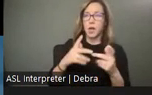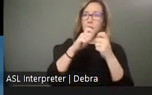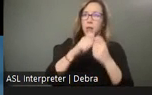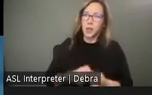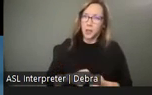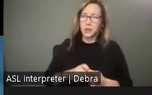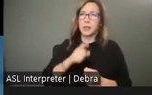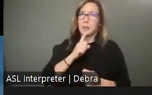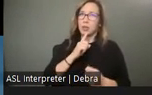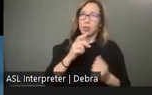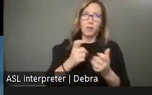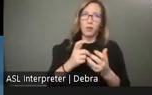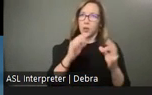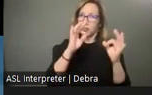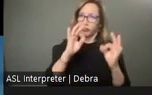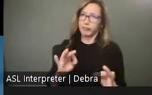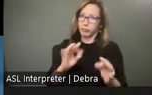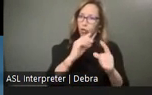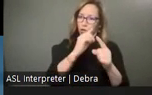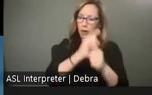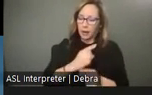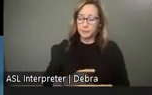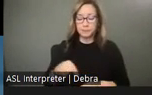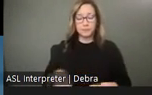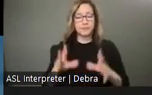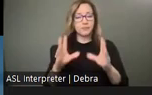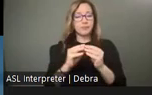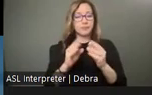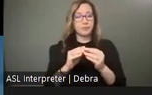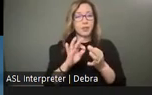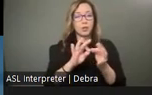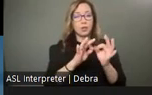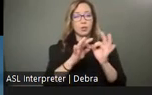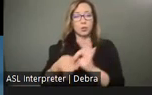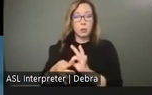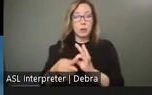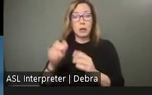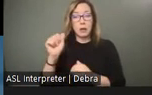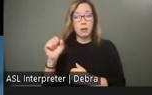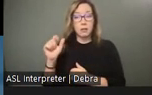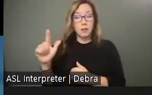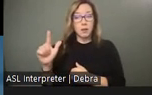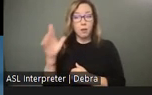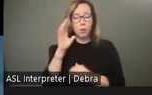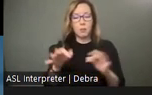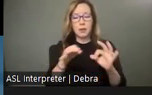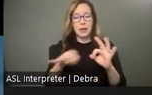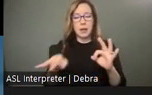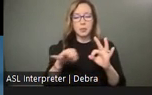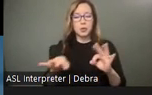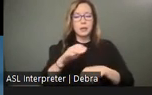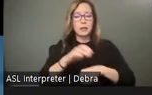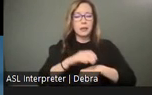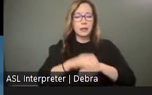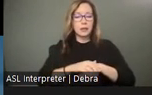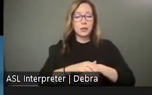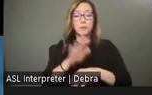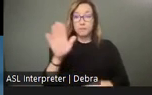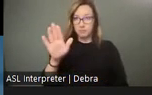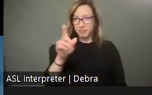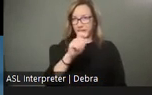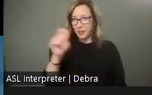I get it right. This symposium is being interpreted into American Sign Language and will be captioned in English. Therefore, you will